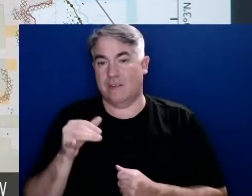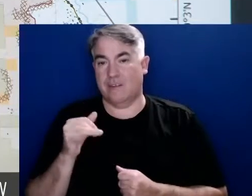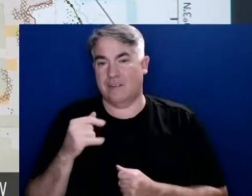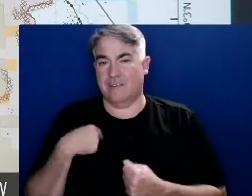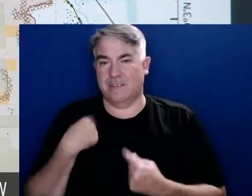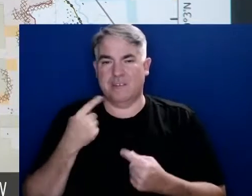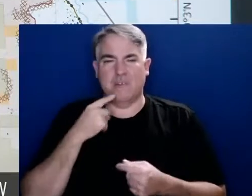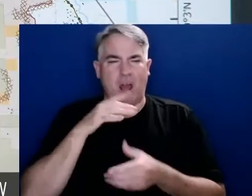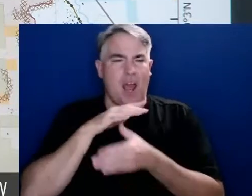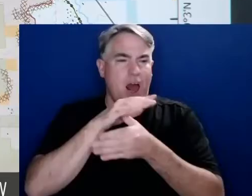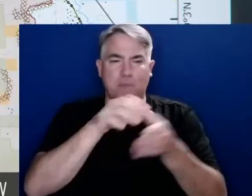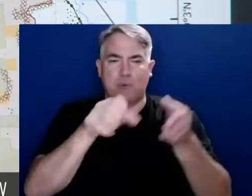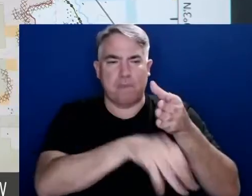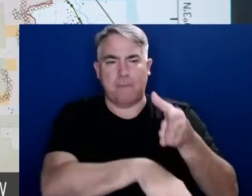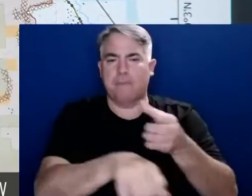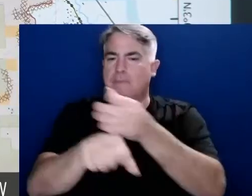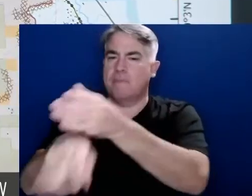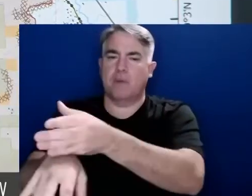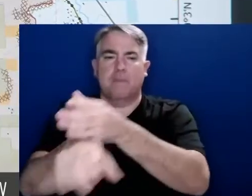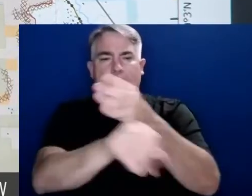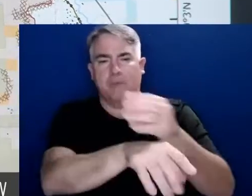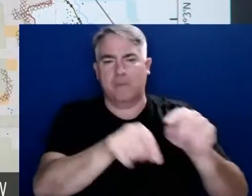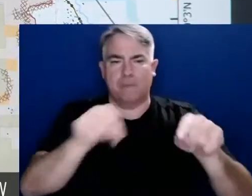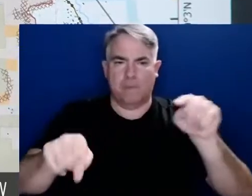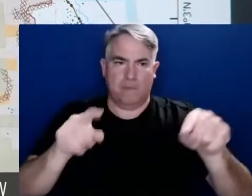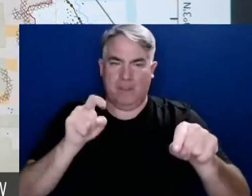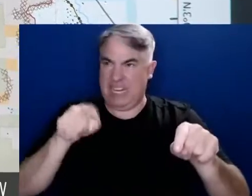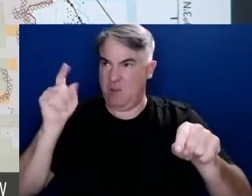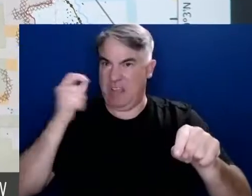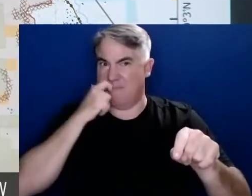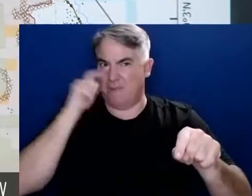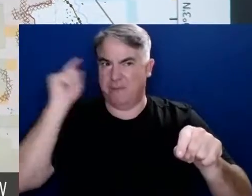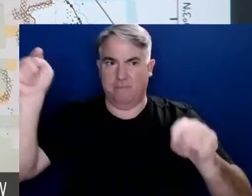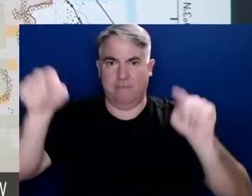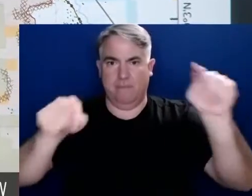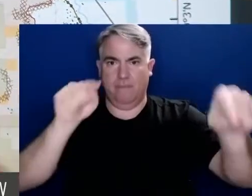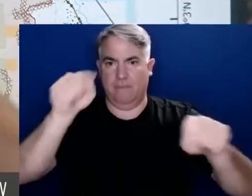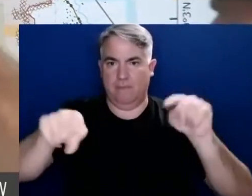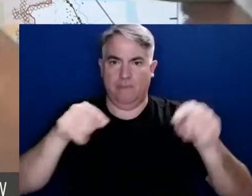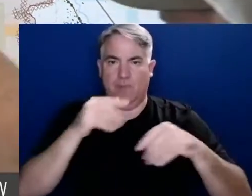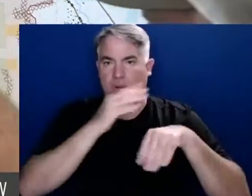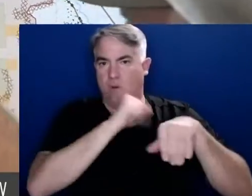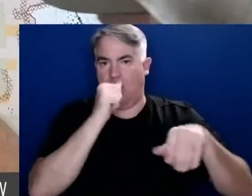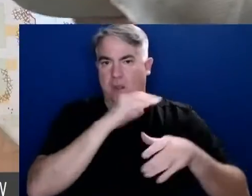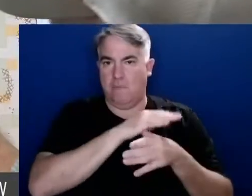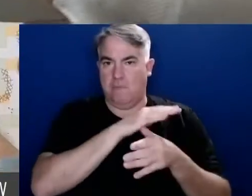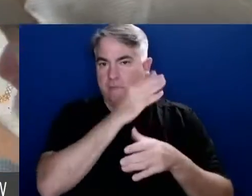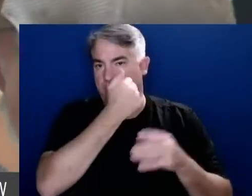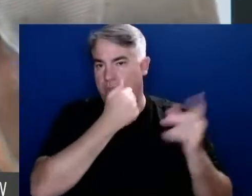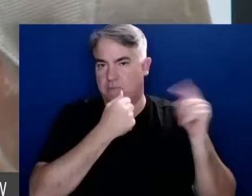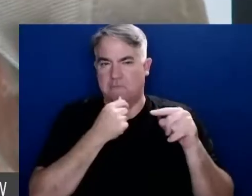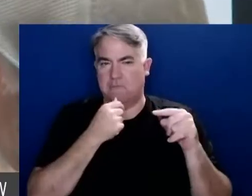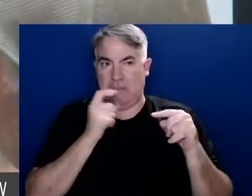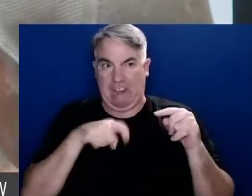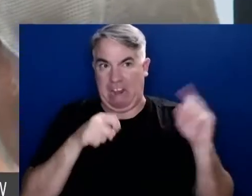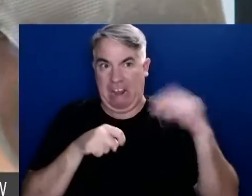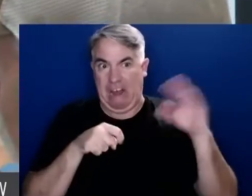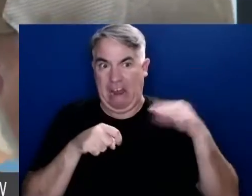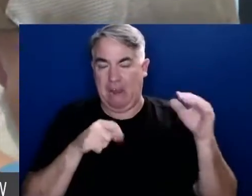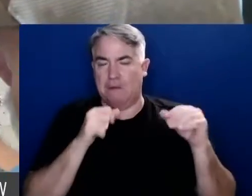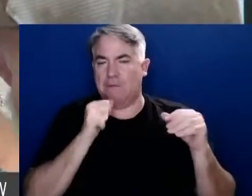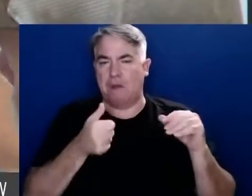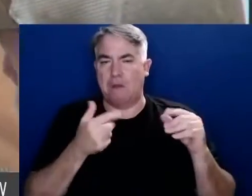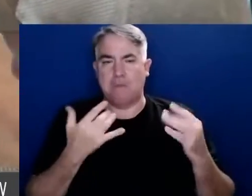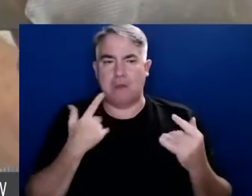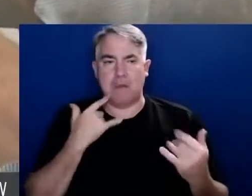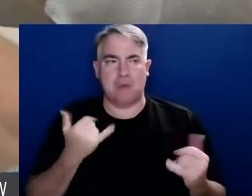in effort to be more efficient than calling the helicopter back and forth every time they need a couple of drops. So that's kind of what went on there today. This area